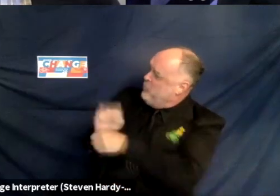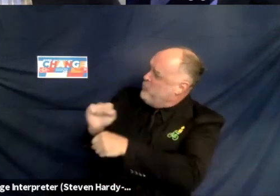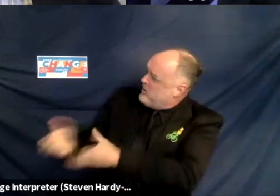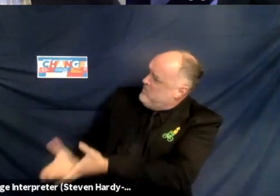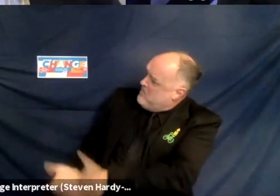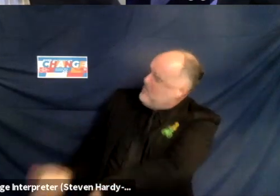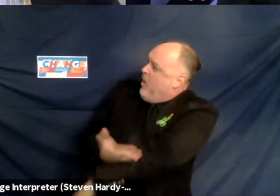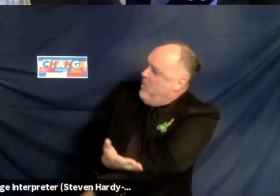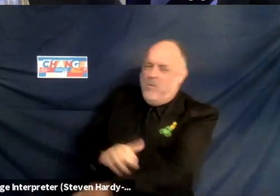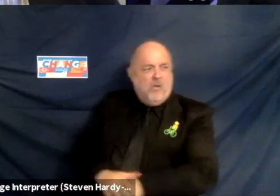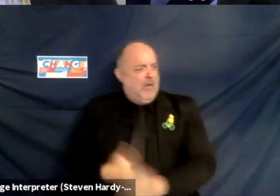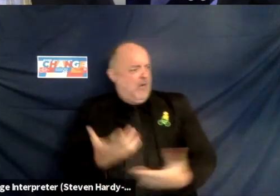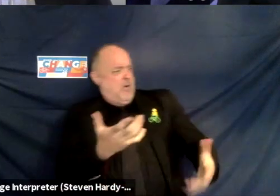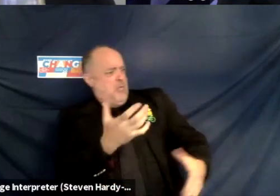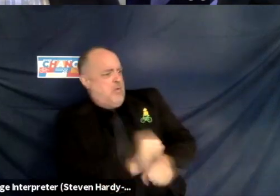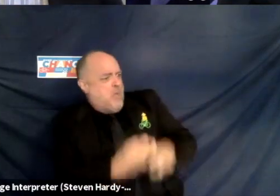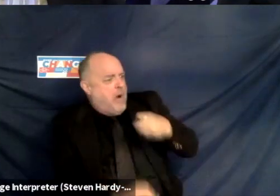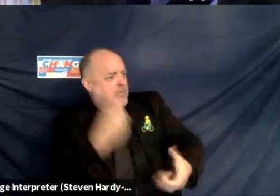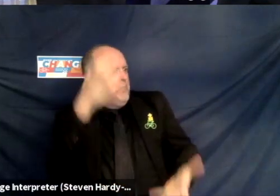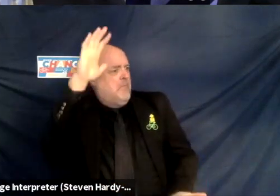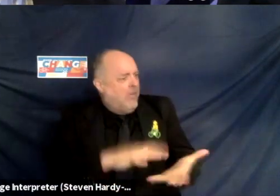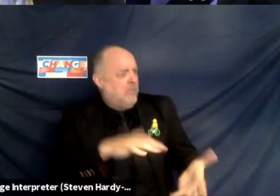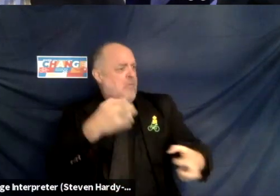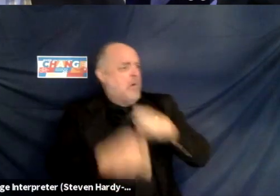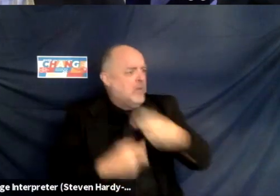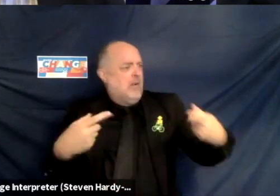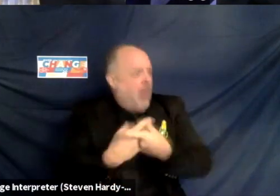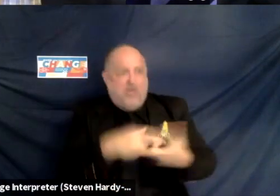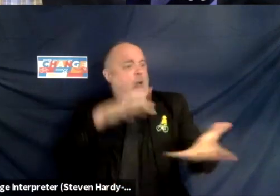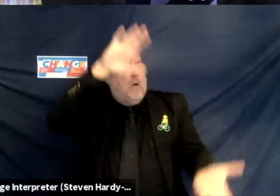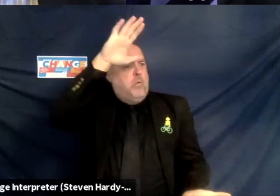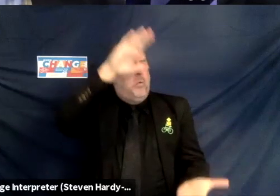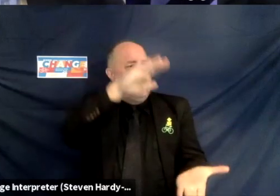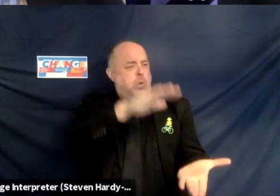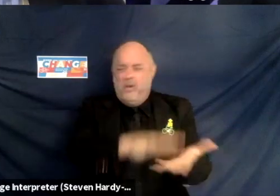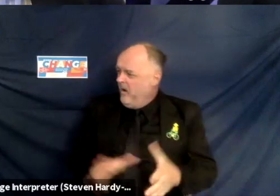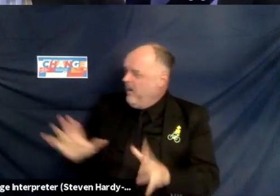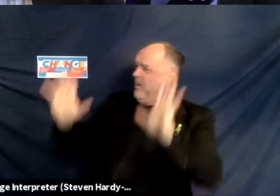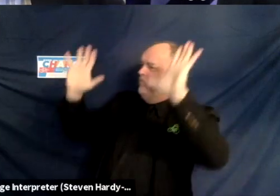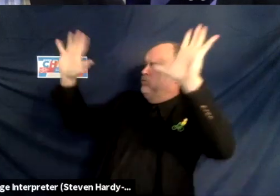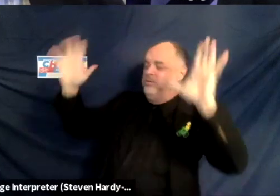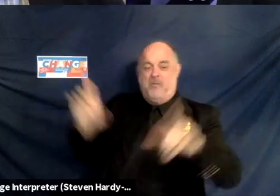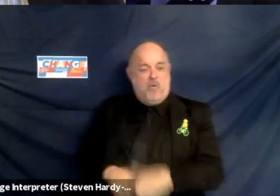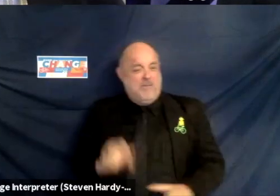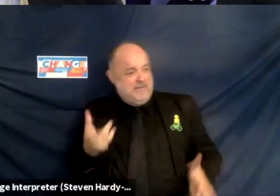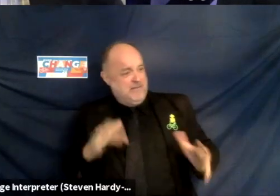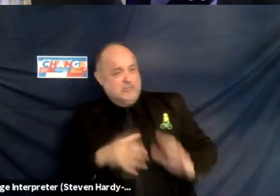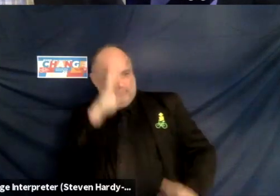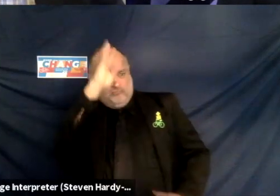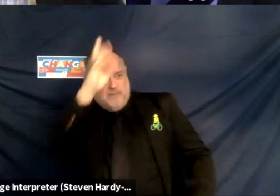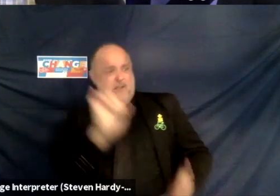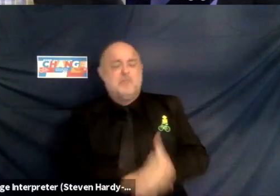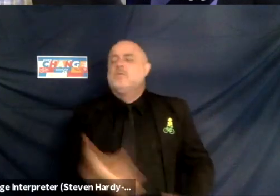One of the projects many of us here know well was Buttigieg's Smart Streets initiative, which put